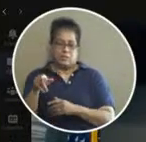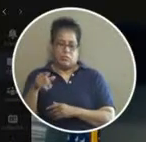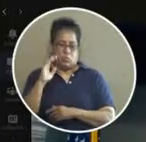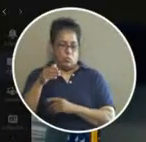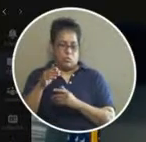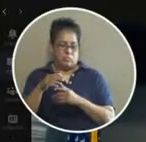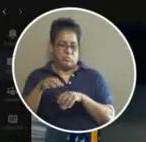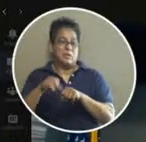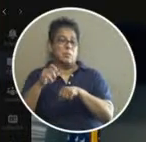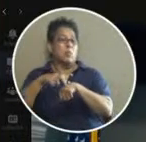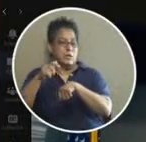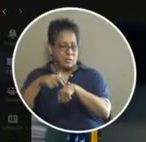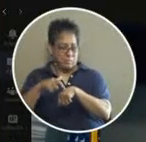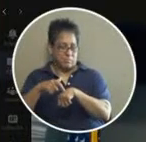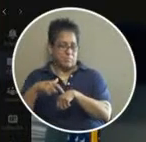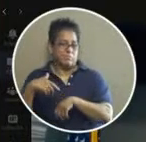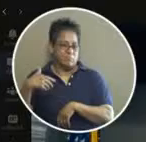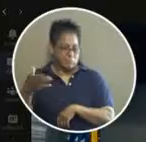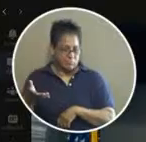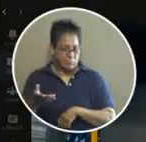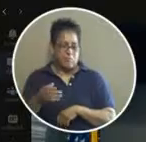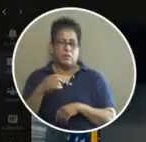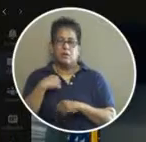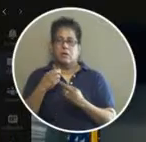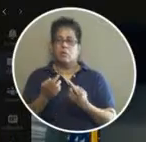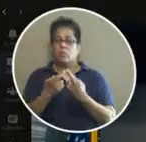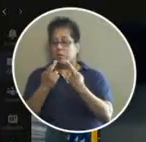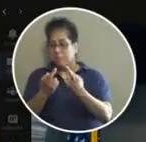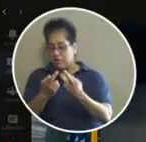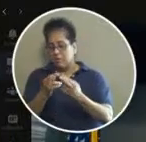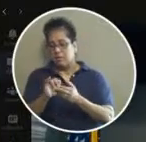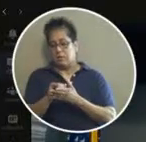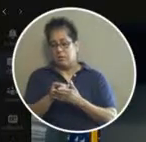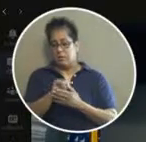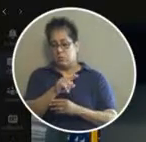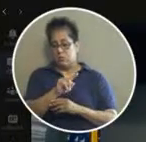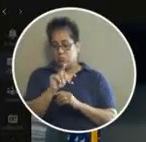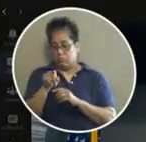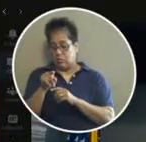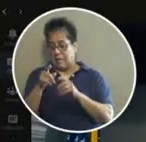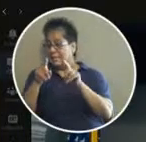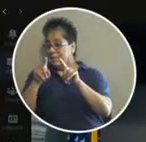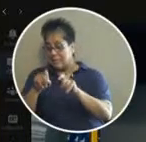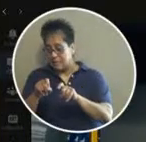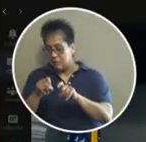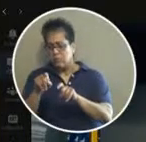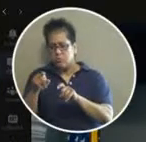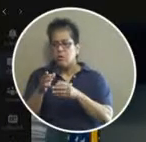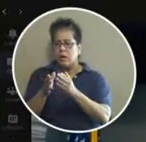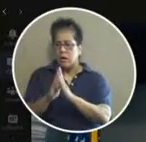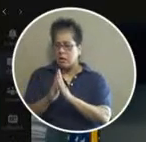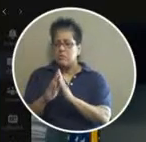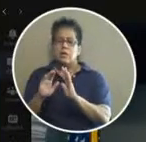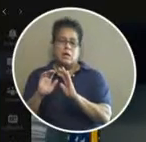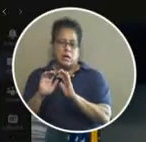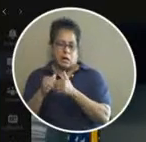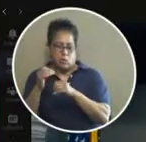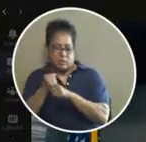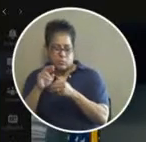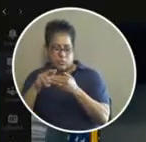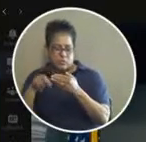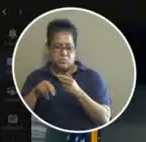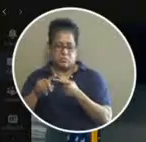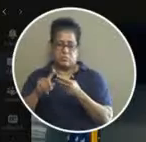take even longer. One of the recommendations that we have is when you go do the testing, please ask where you can access the